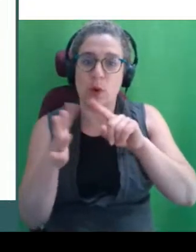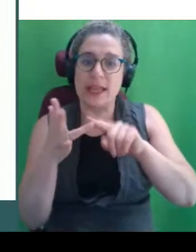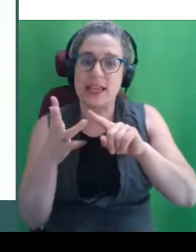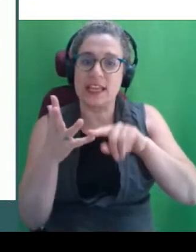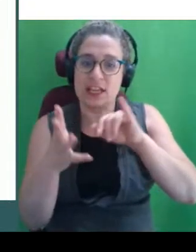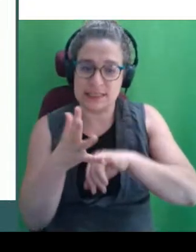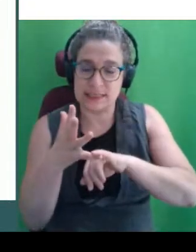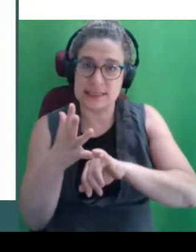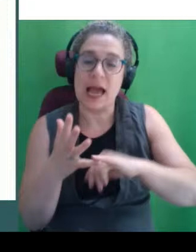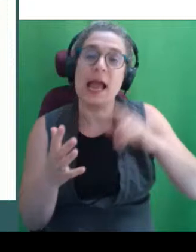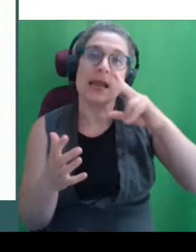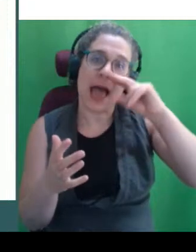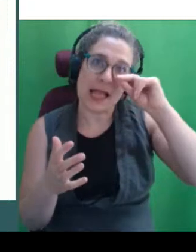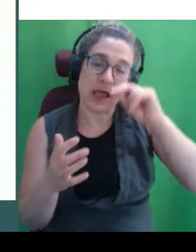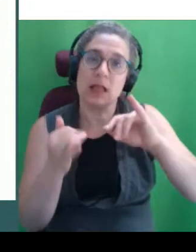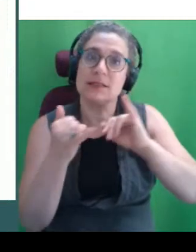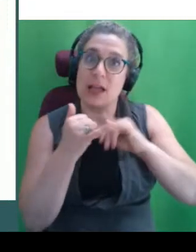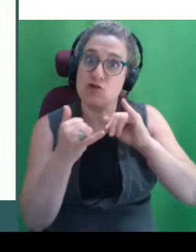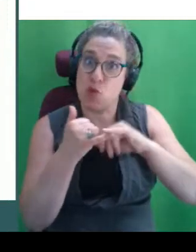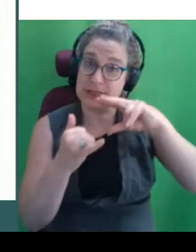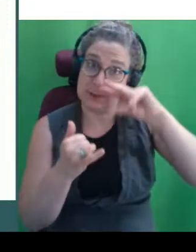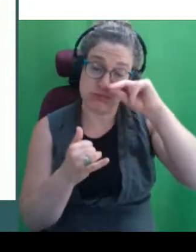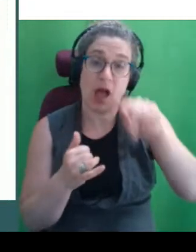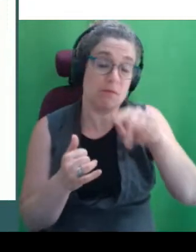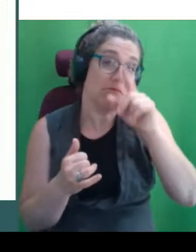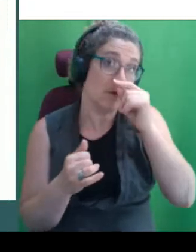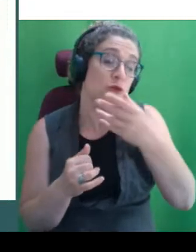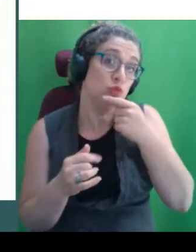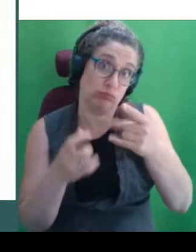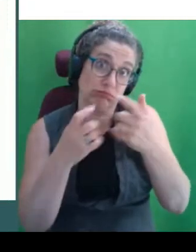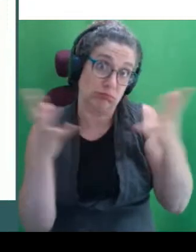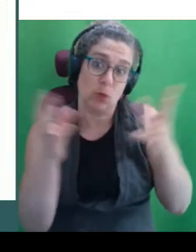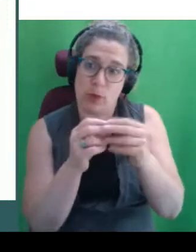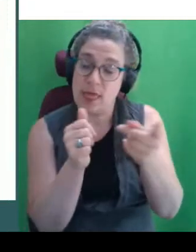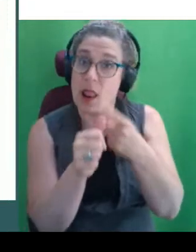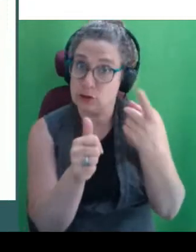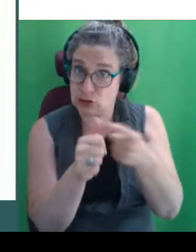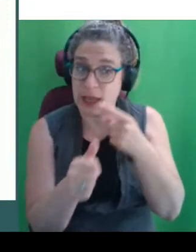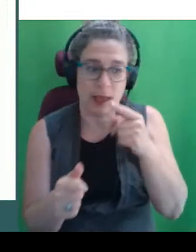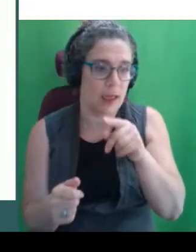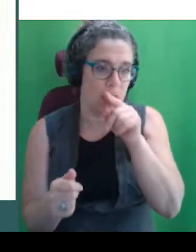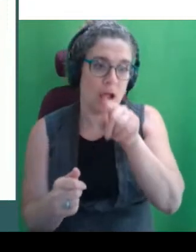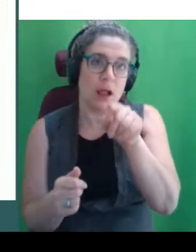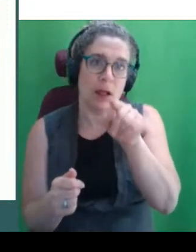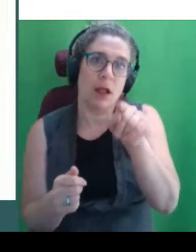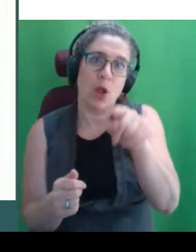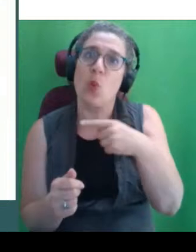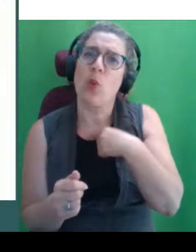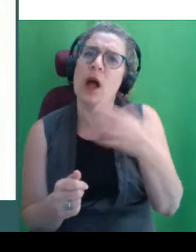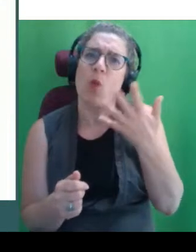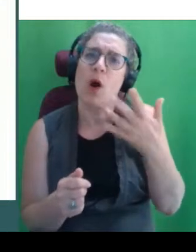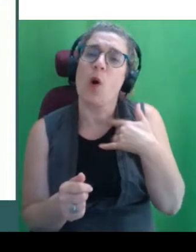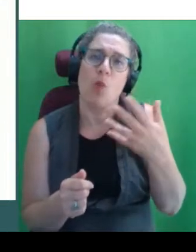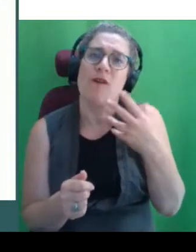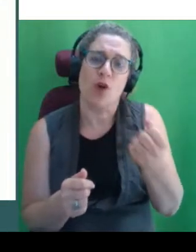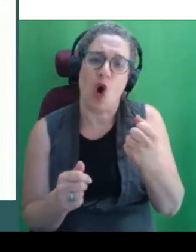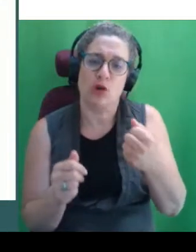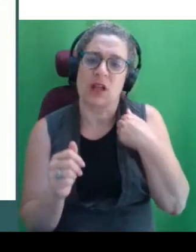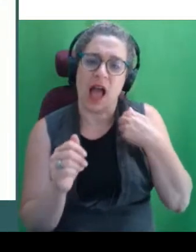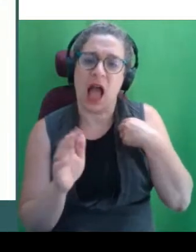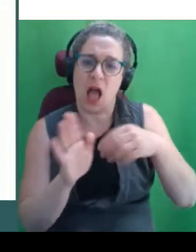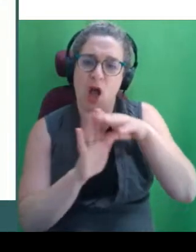often used in allergy, and we've got ARIA guidelines, which is ARIA,